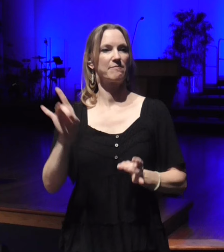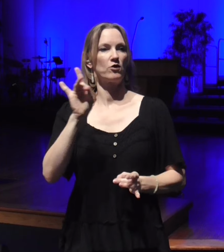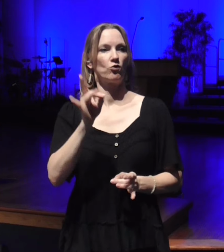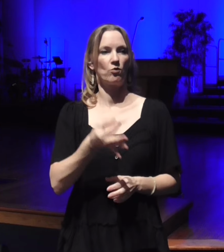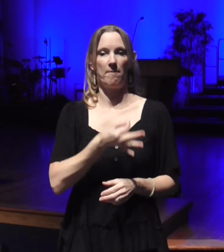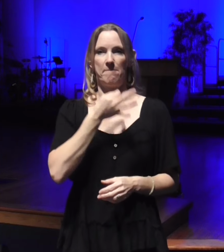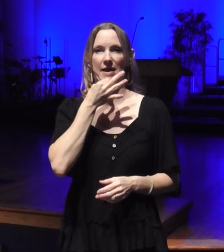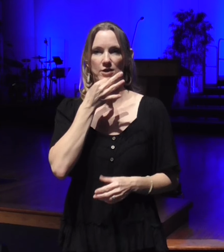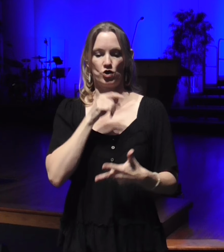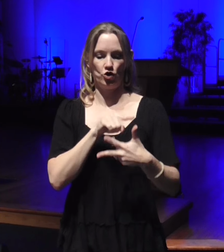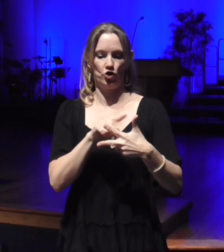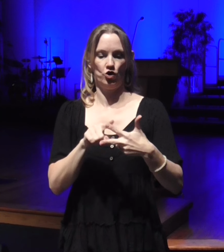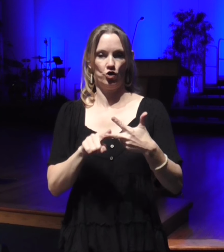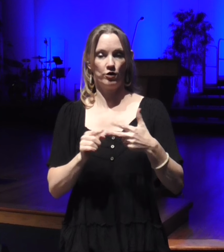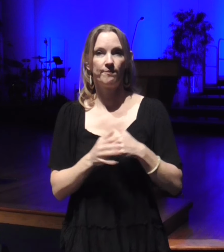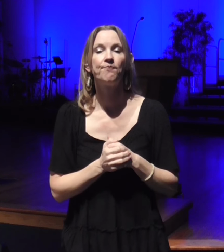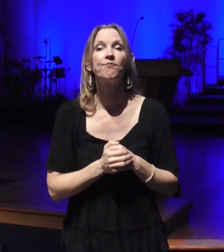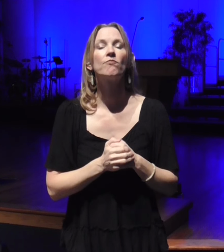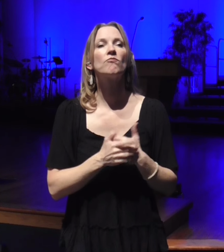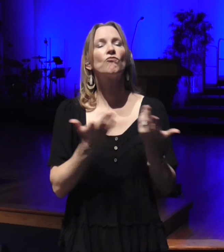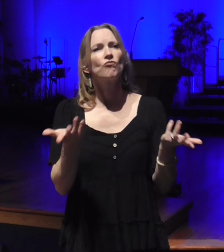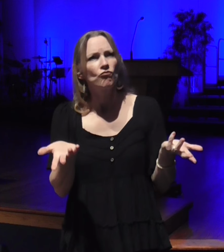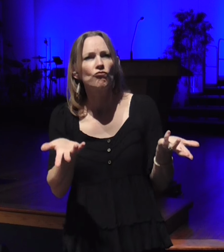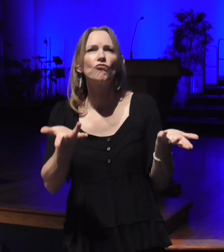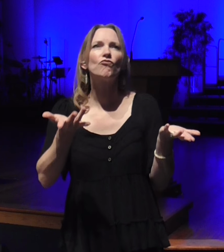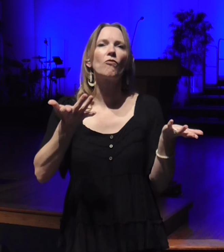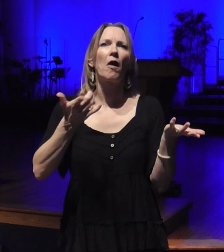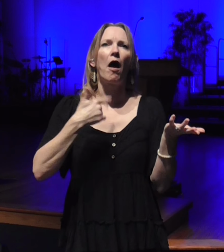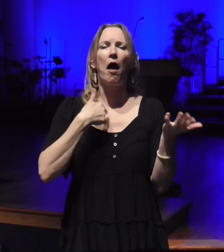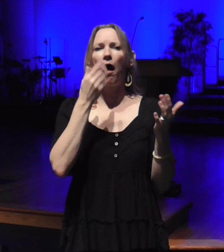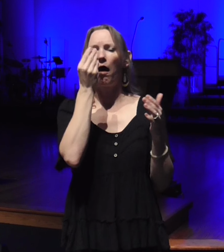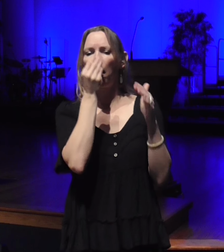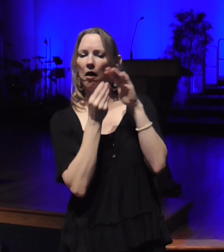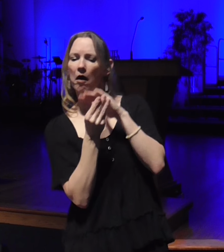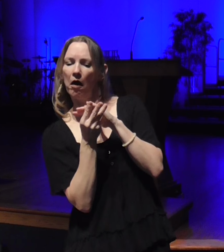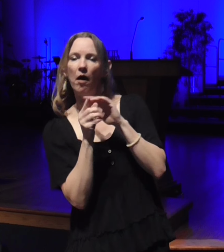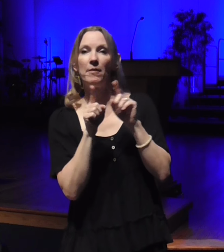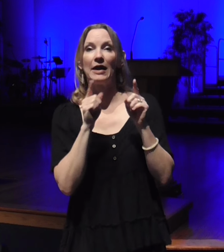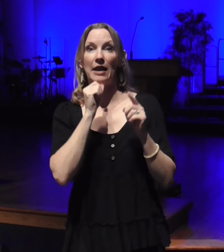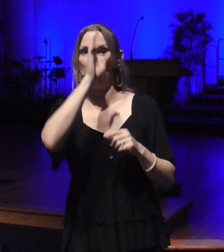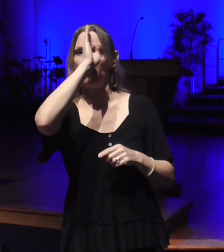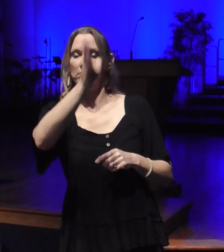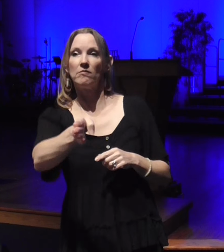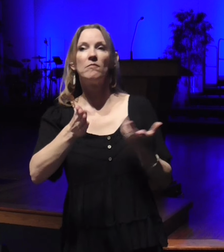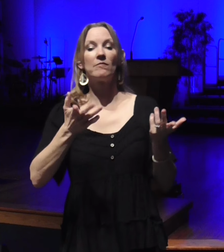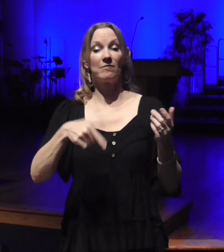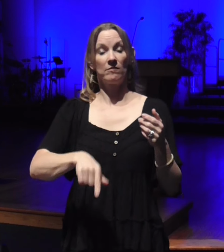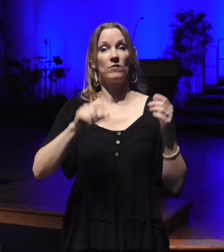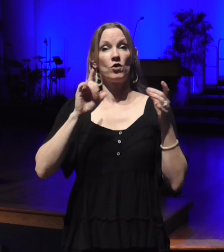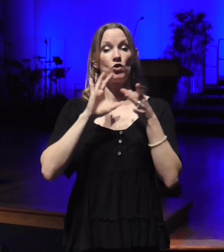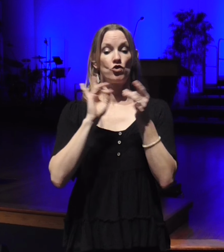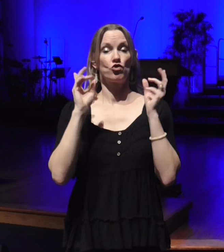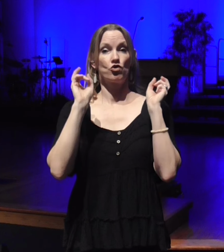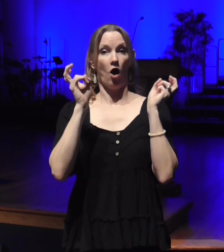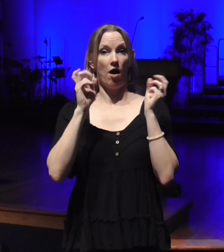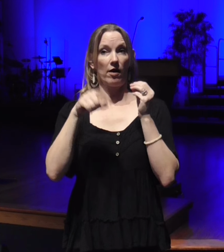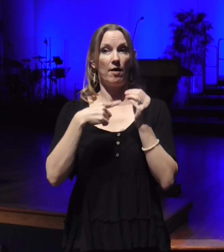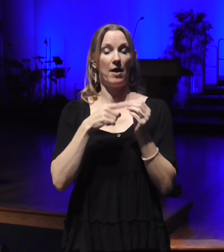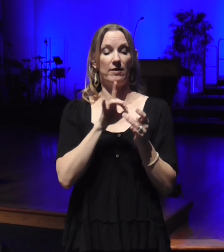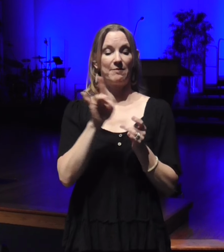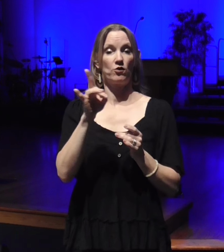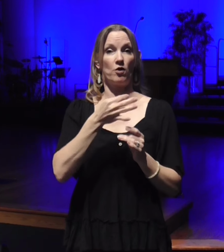master. And it's alluded to, but I don't come out and say it, but giving a talk on spiritual